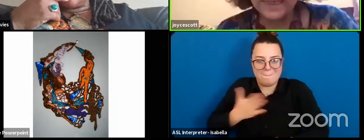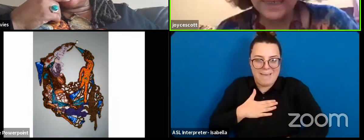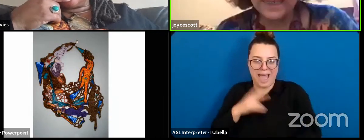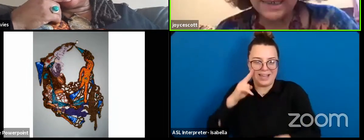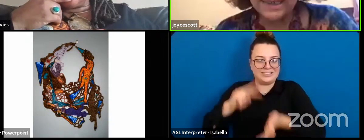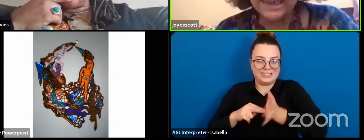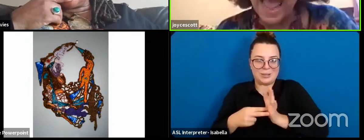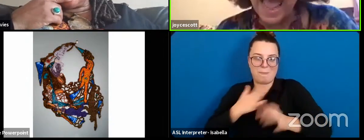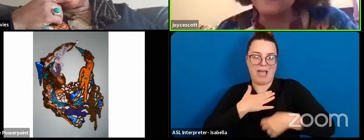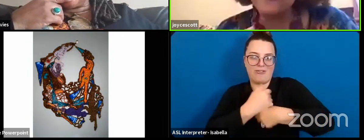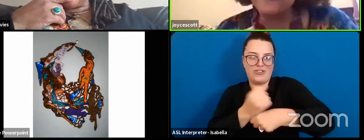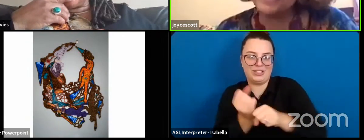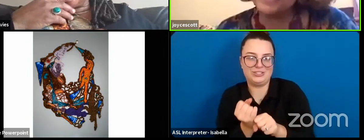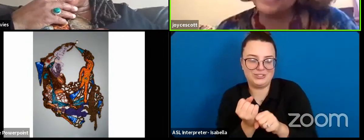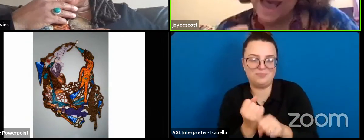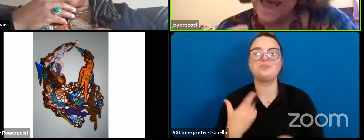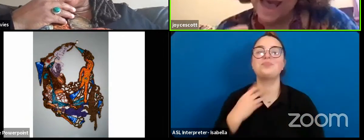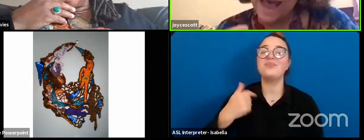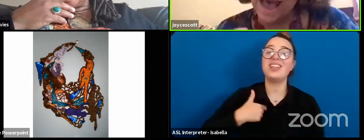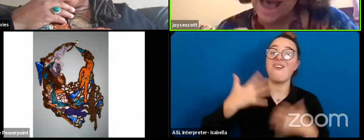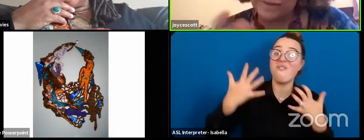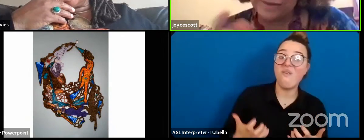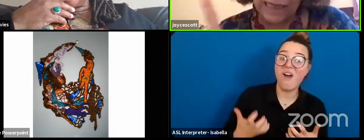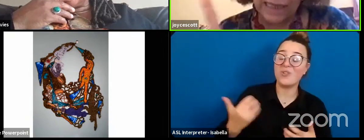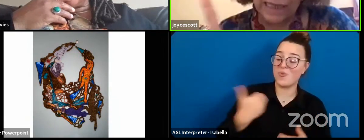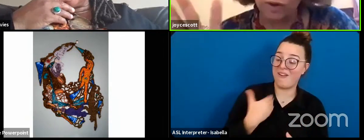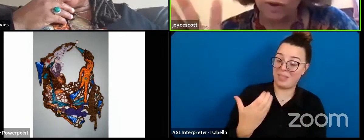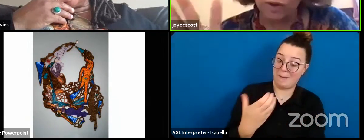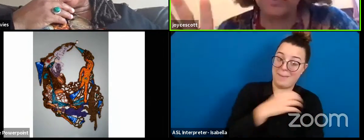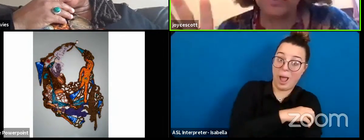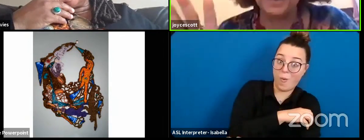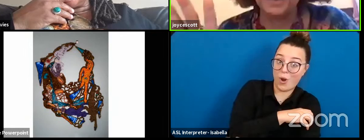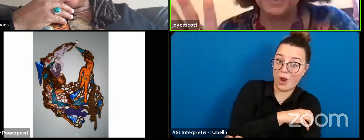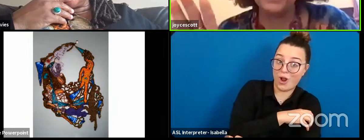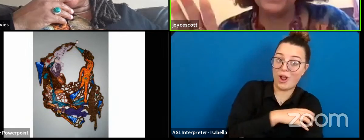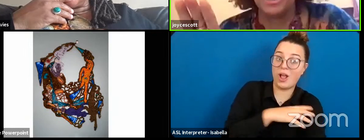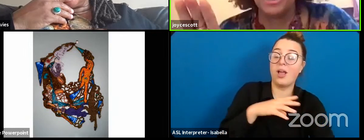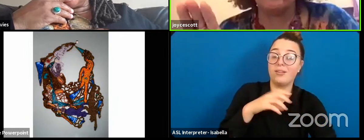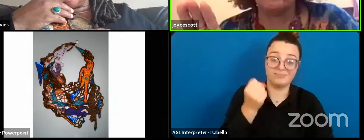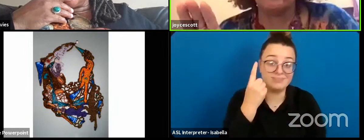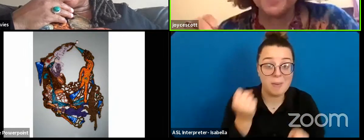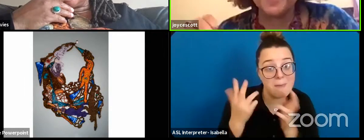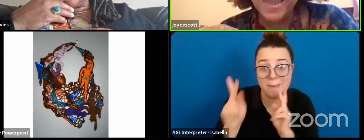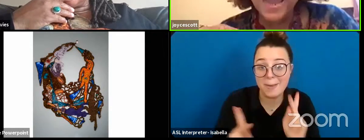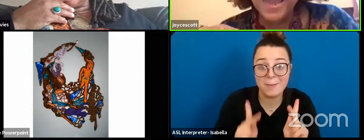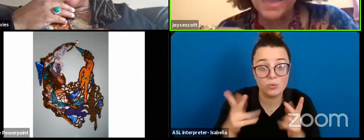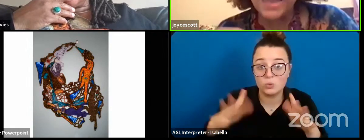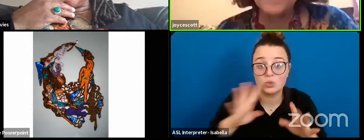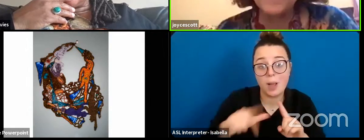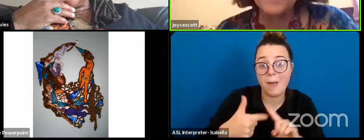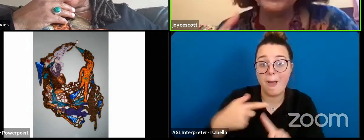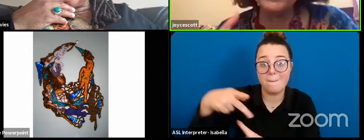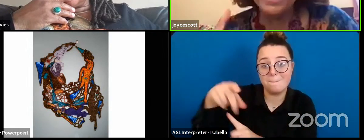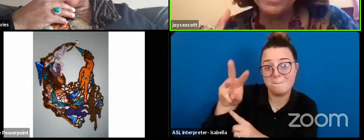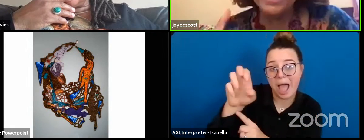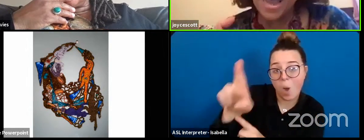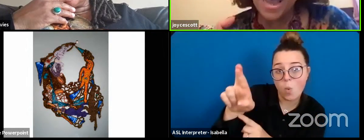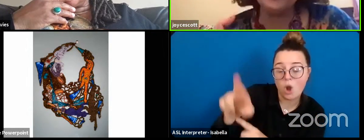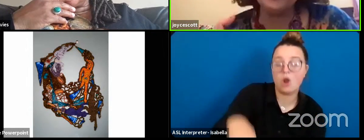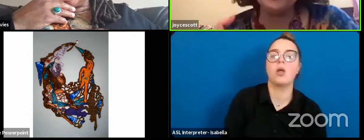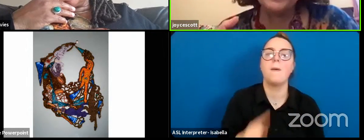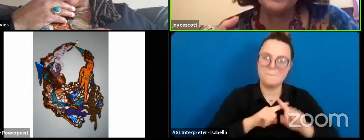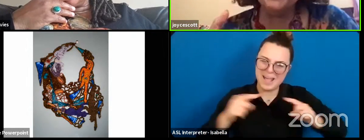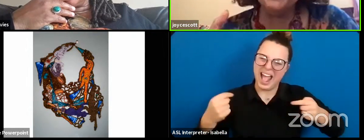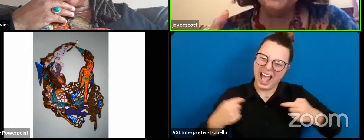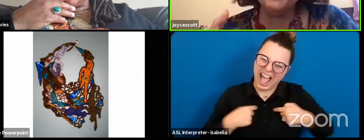much to have the power. See, a lot of people don't want to talk about being powerful, but I love having the power